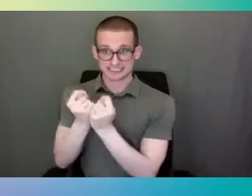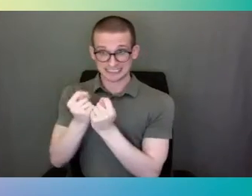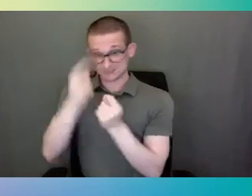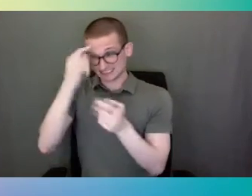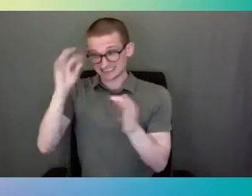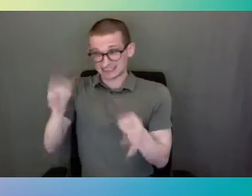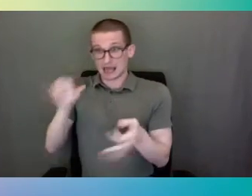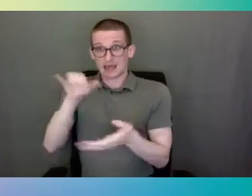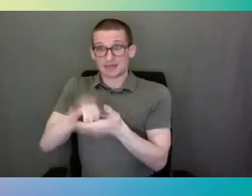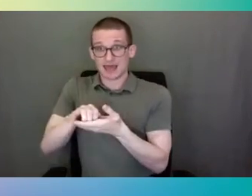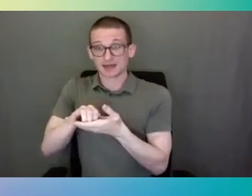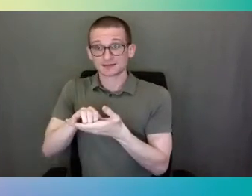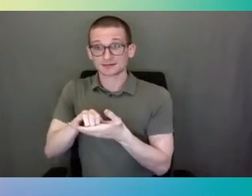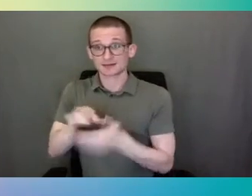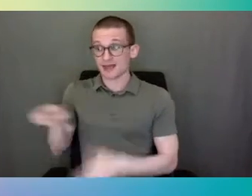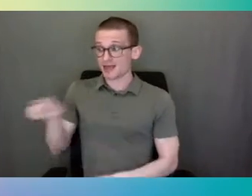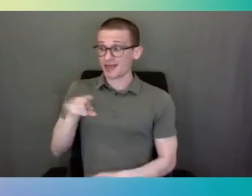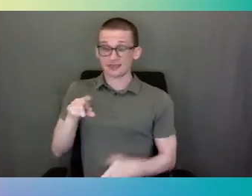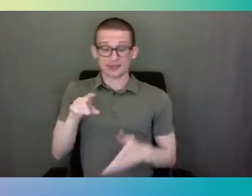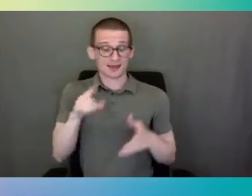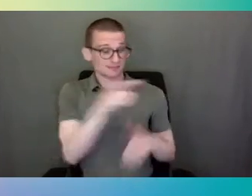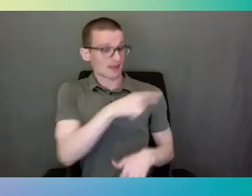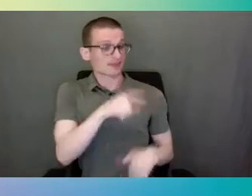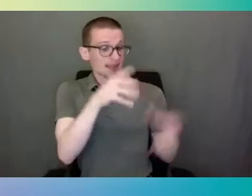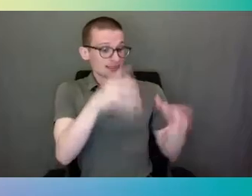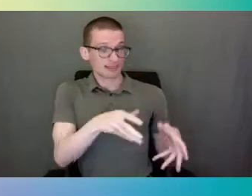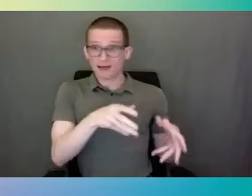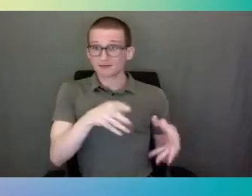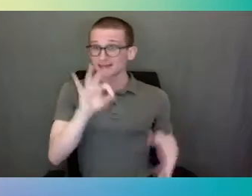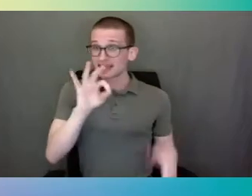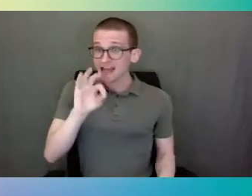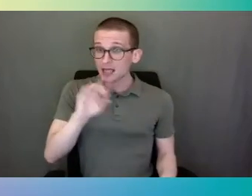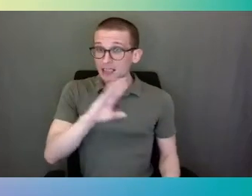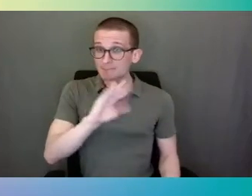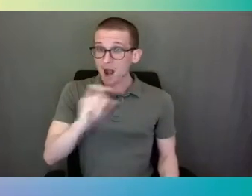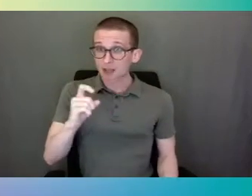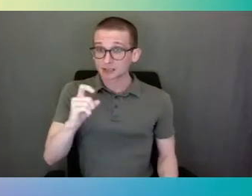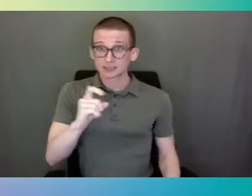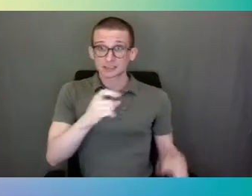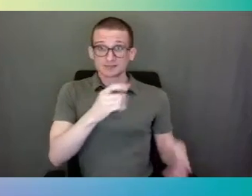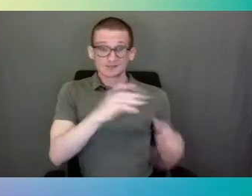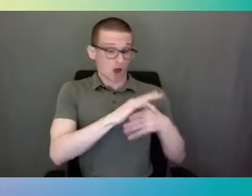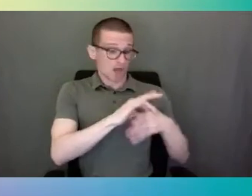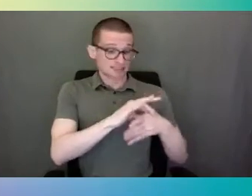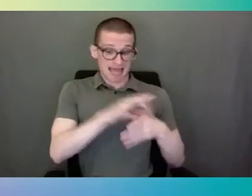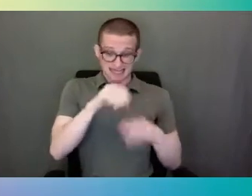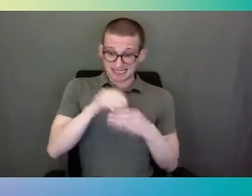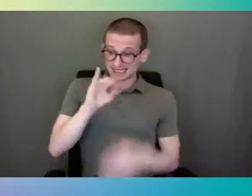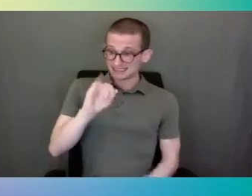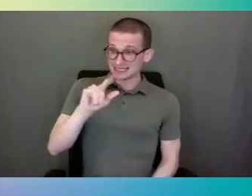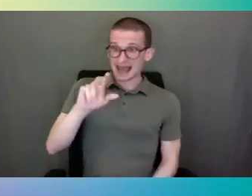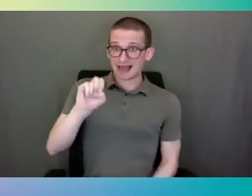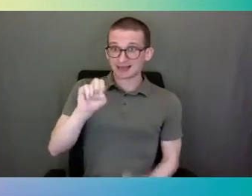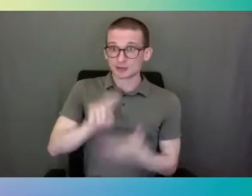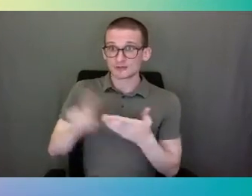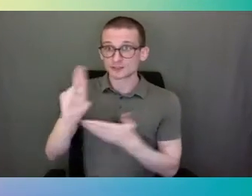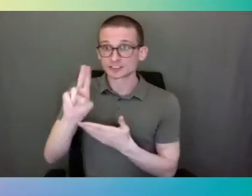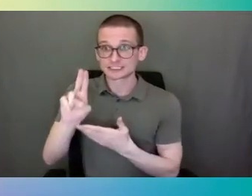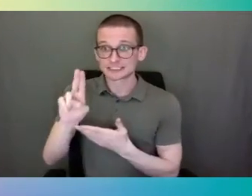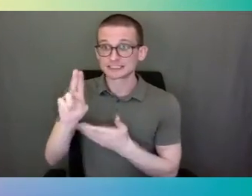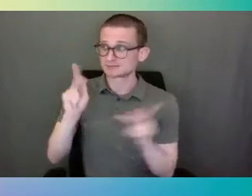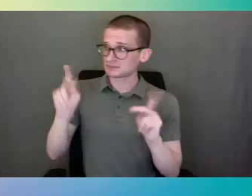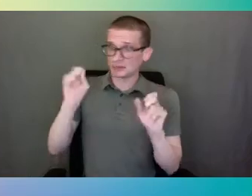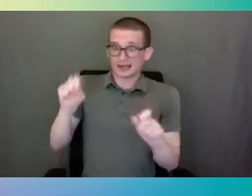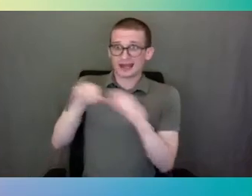of archived material at Yale University for people to access. None of this was available on the internet. And so